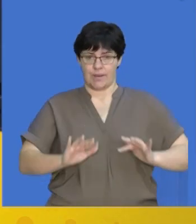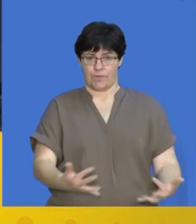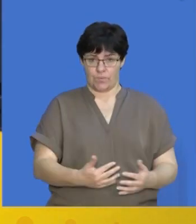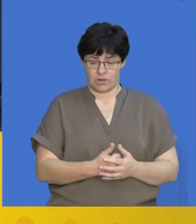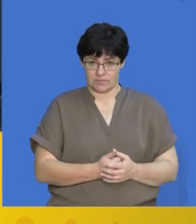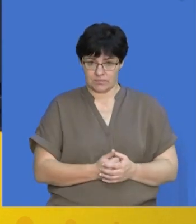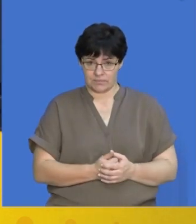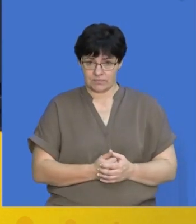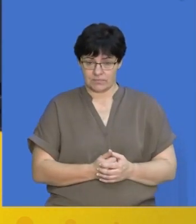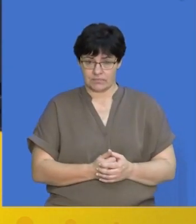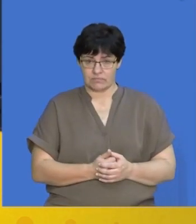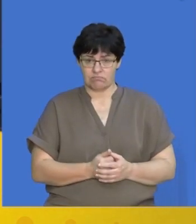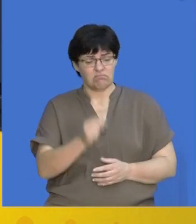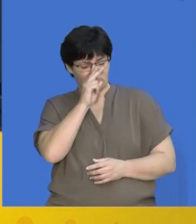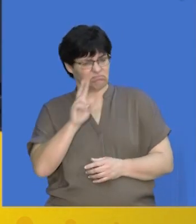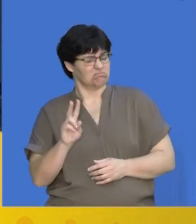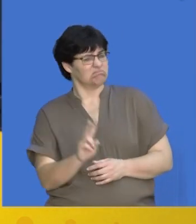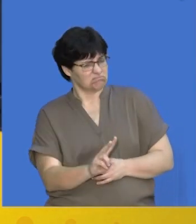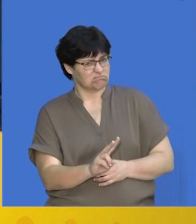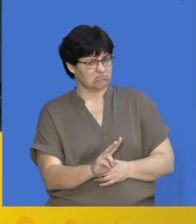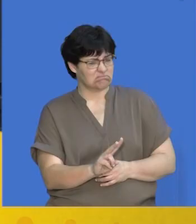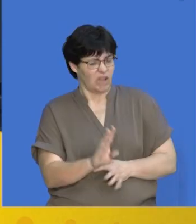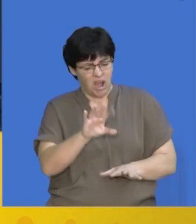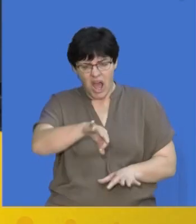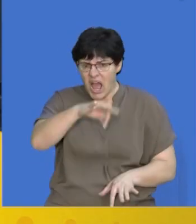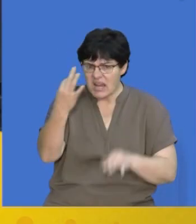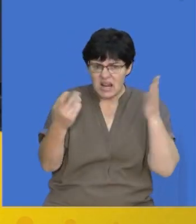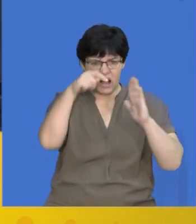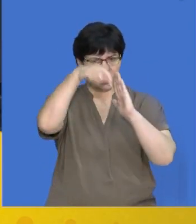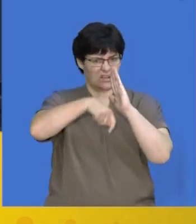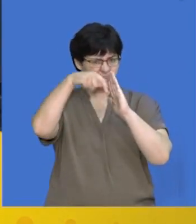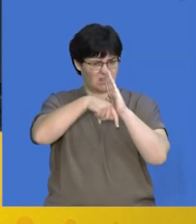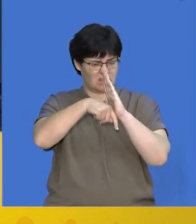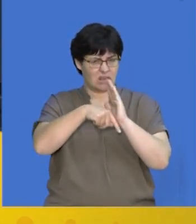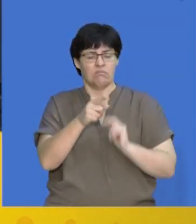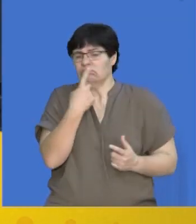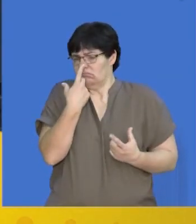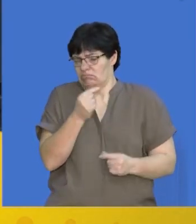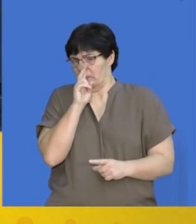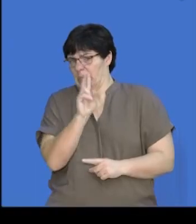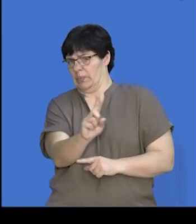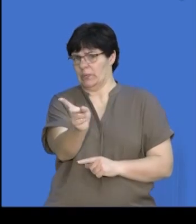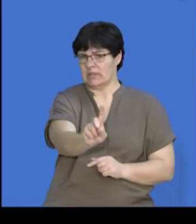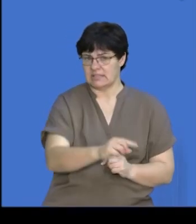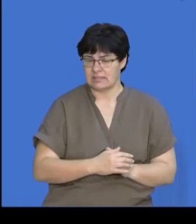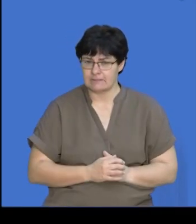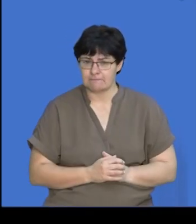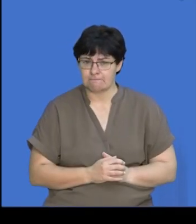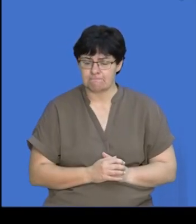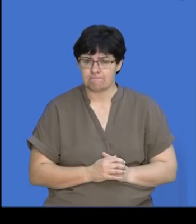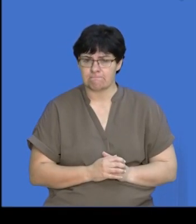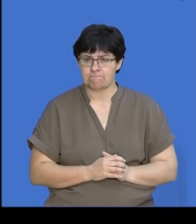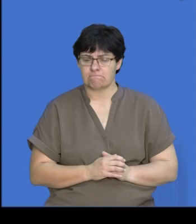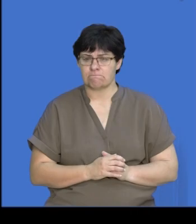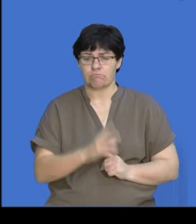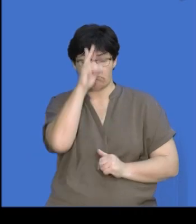If I'm looking at this particular question and analyzing the content, this is what I should be looking at.